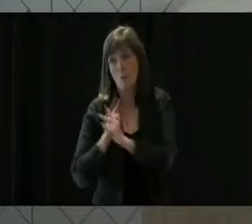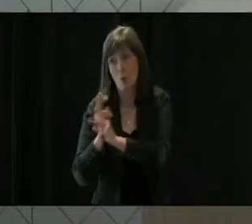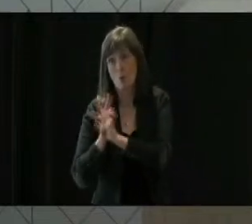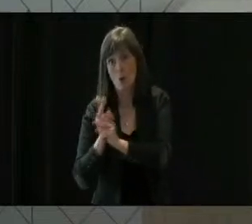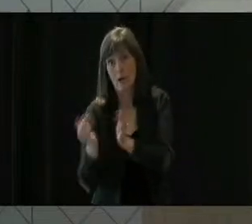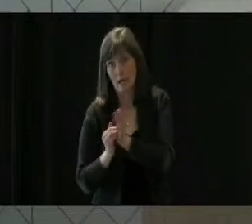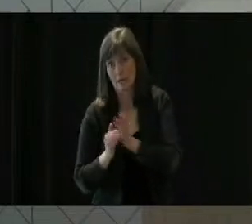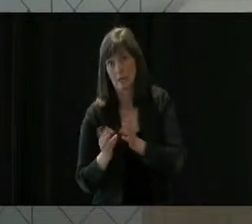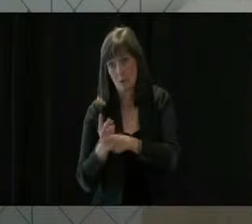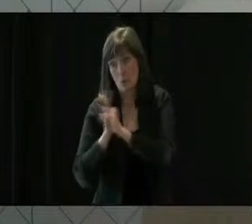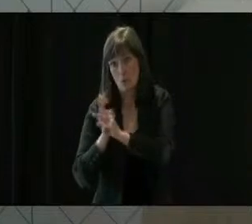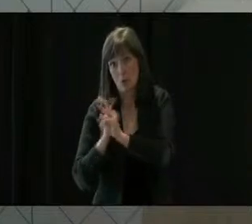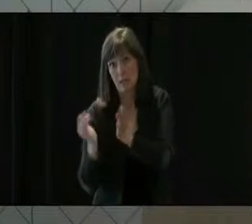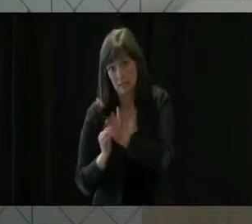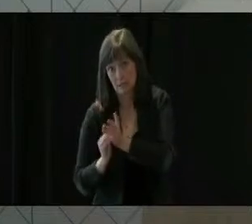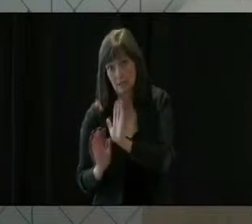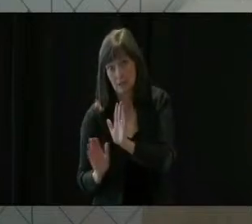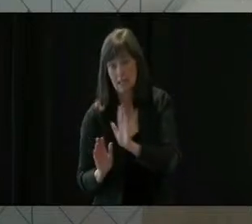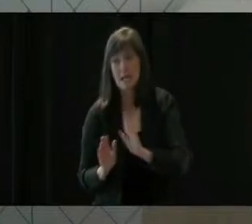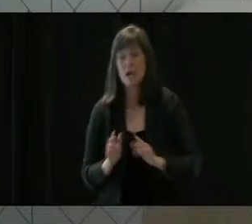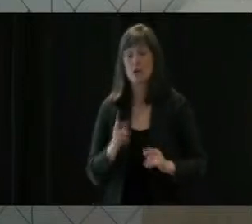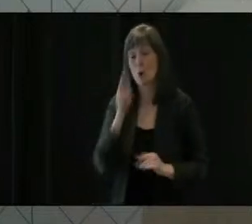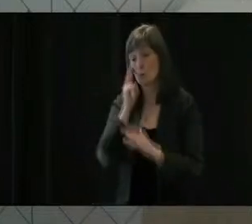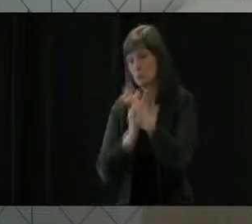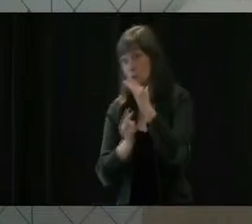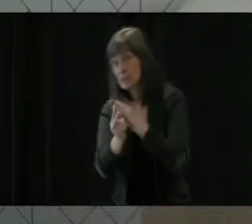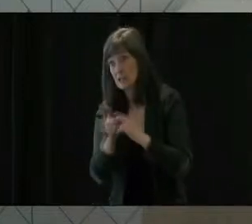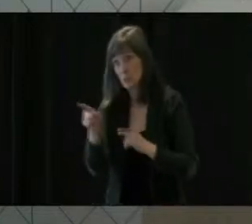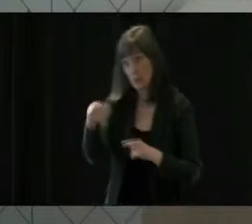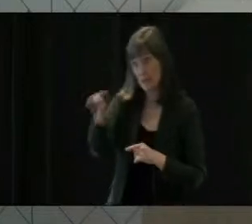My honest answer is that I don't know.